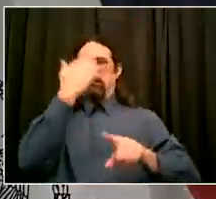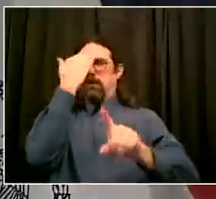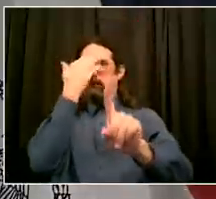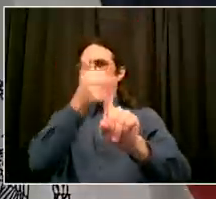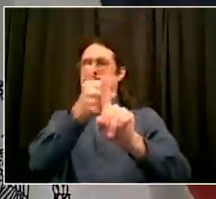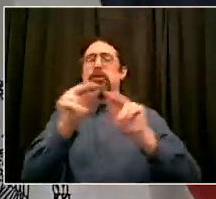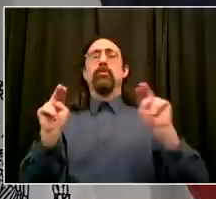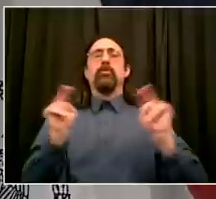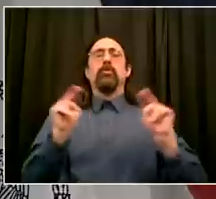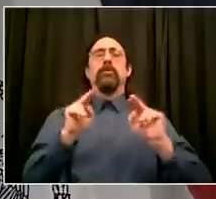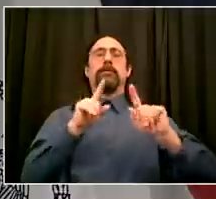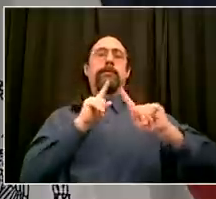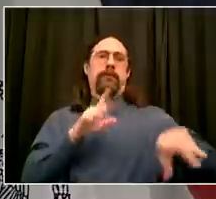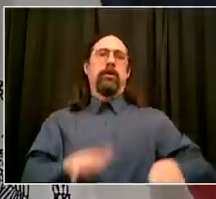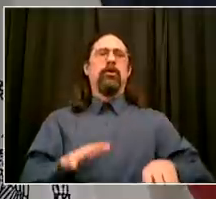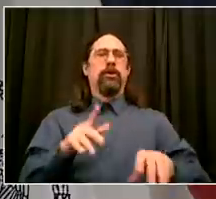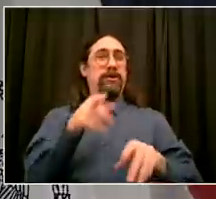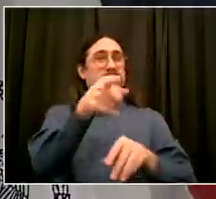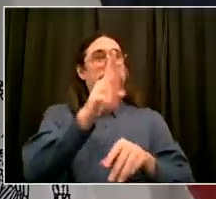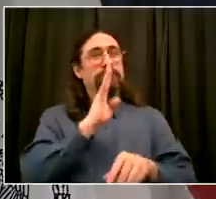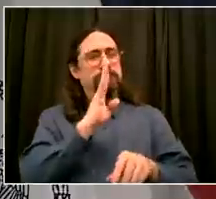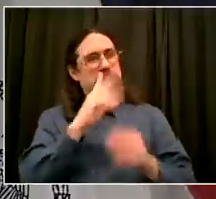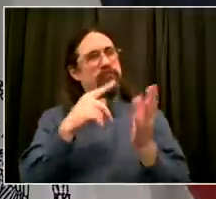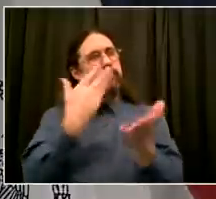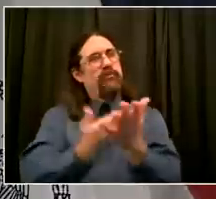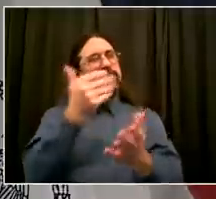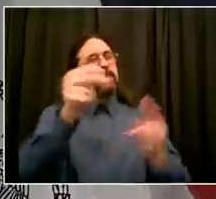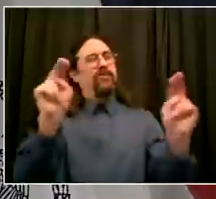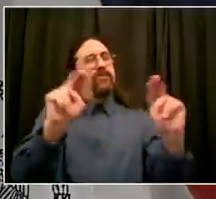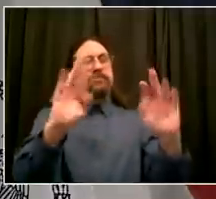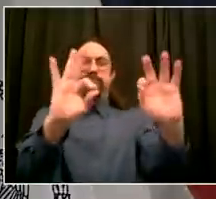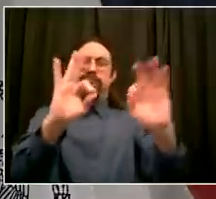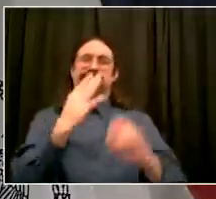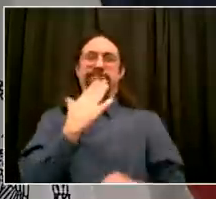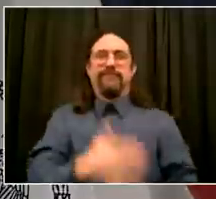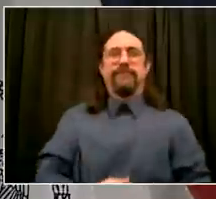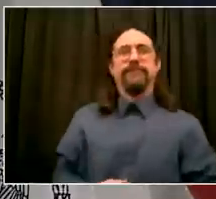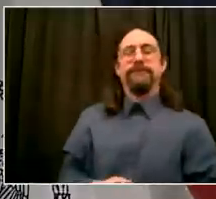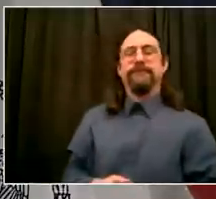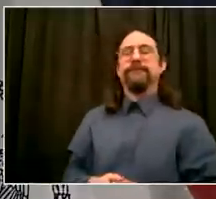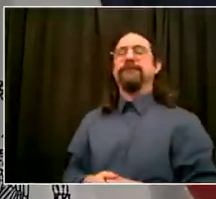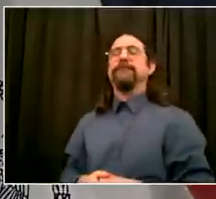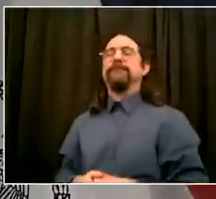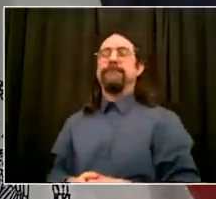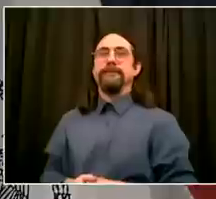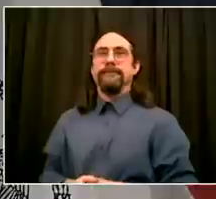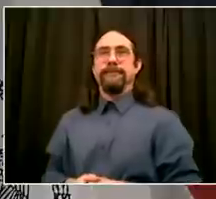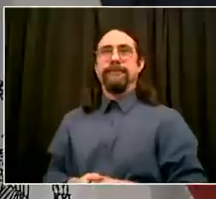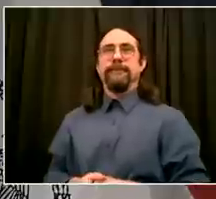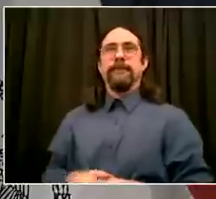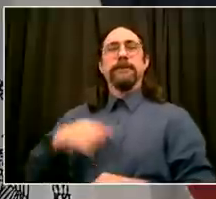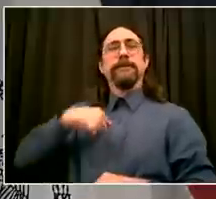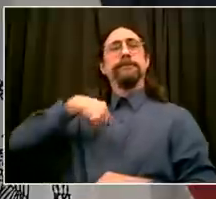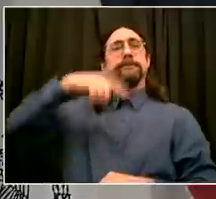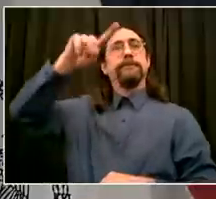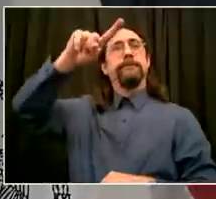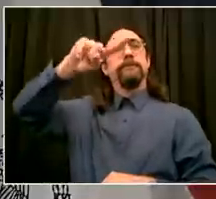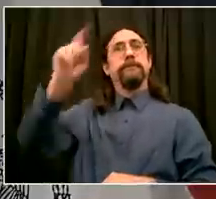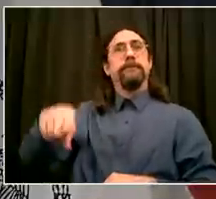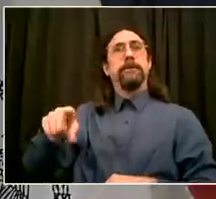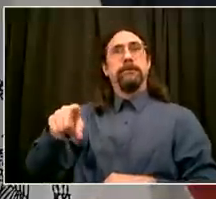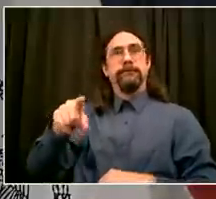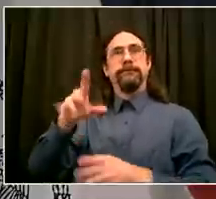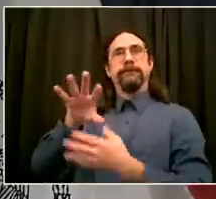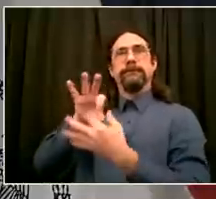to homebound elderly. Is there any more information about that and how that would work? Juliet,